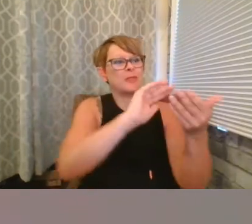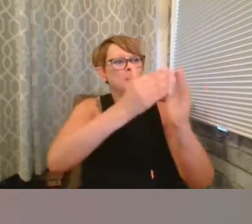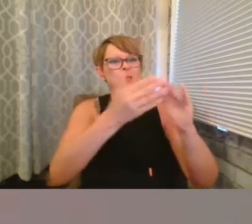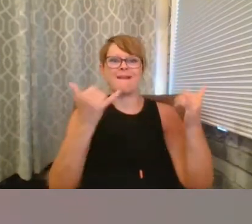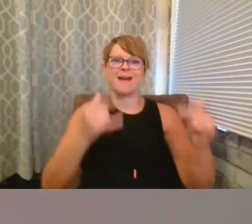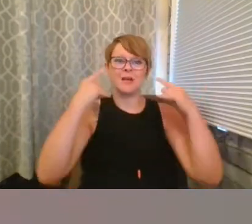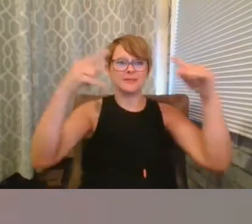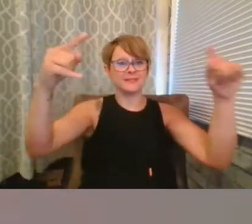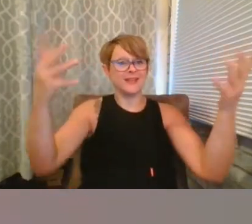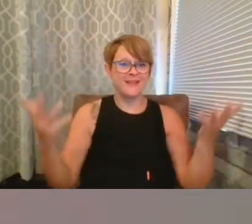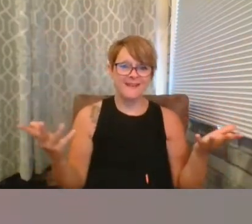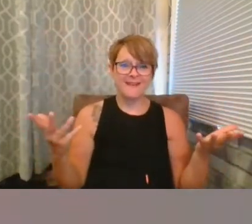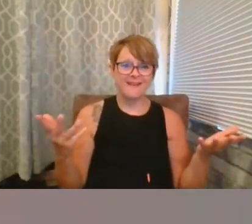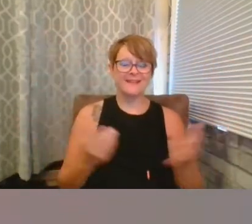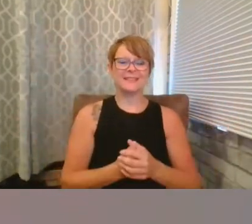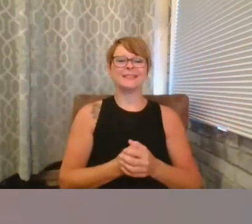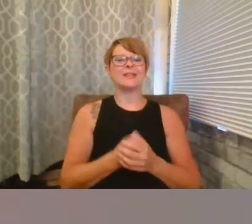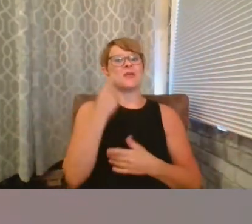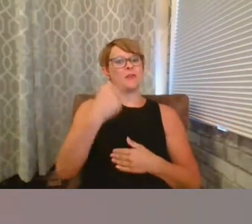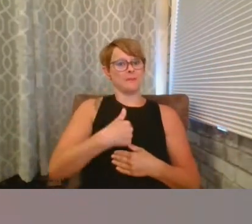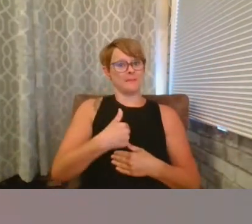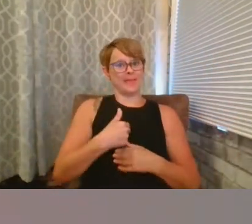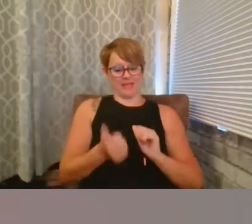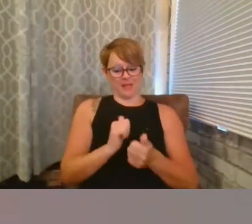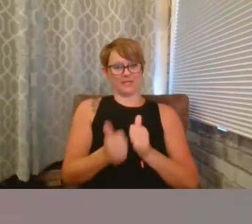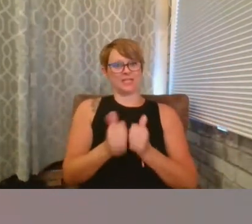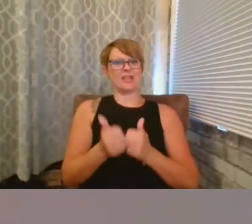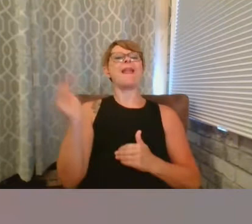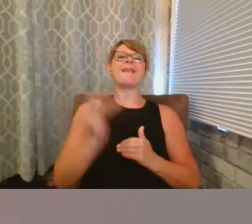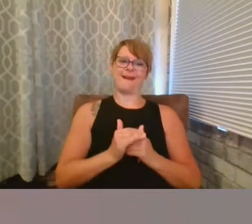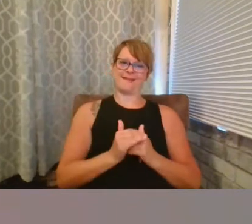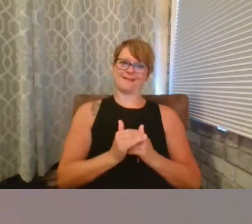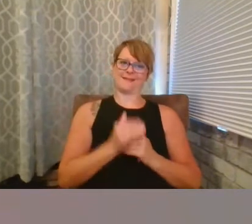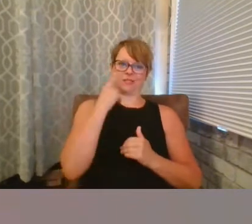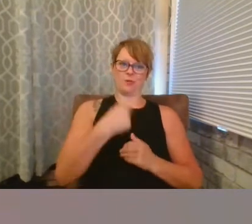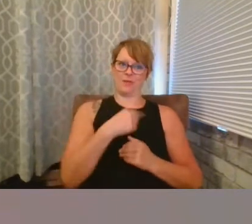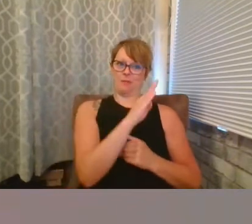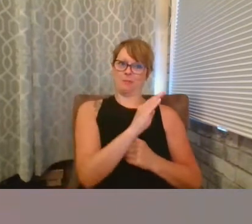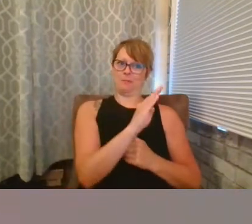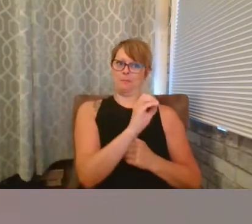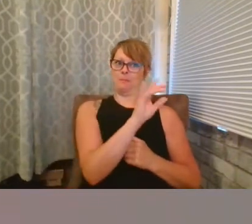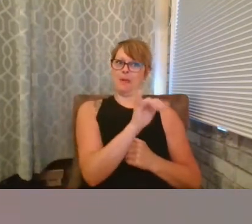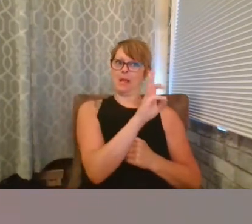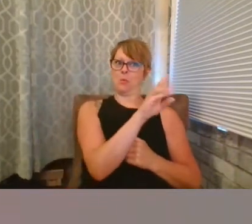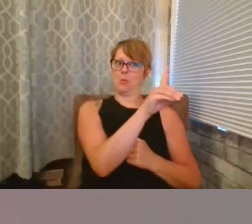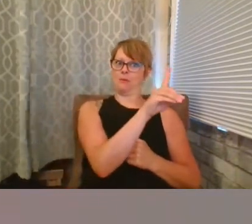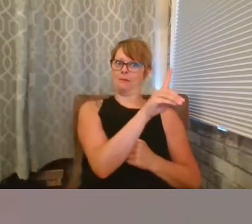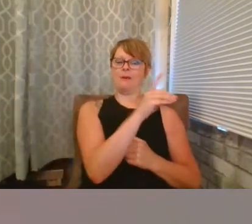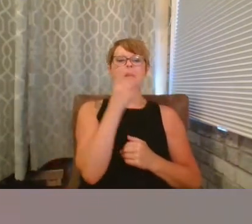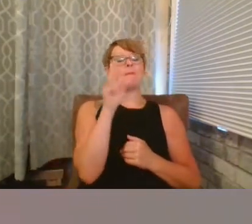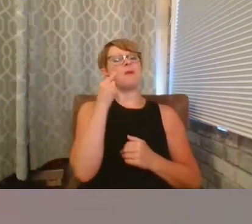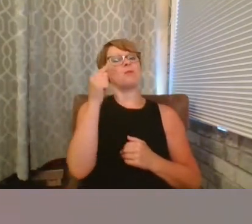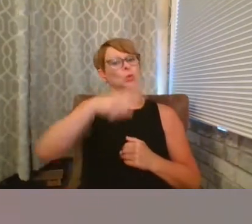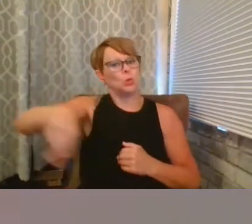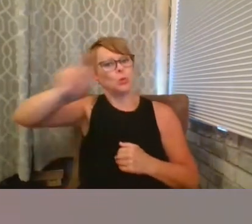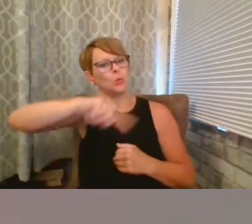But then for me, the competition was a little bit less. In this case, though, how do you think that is that's